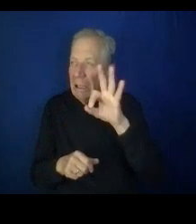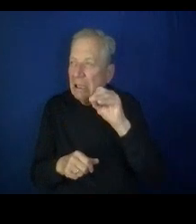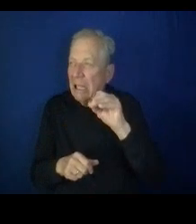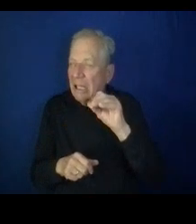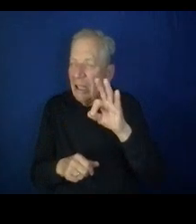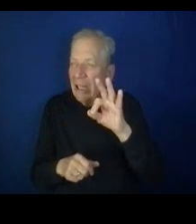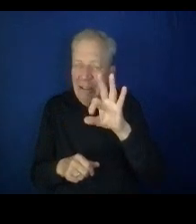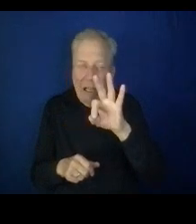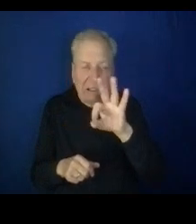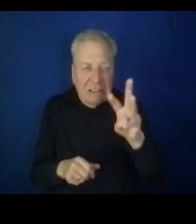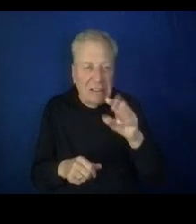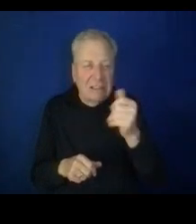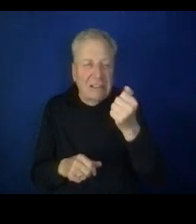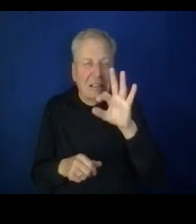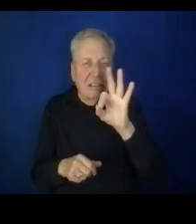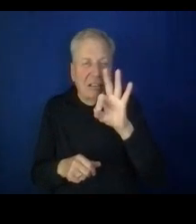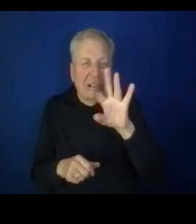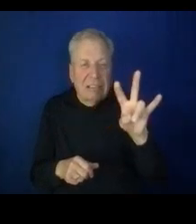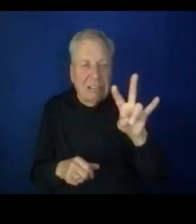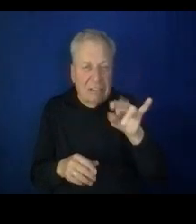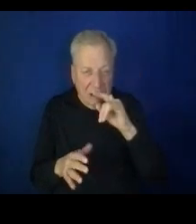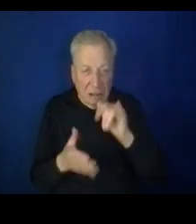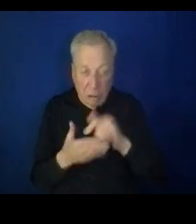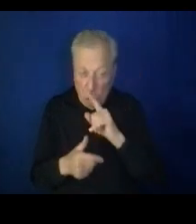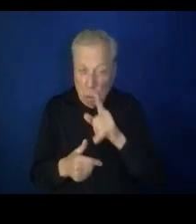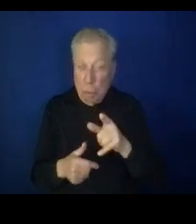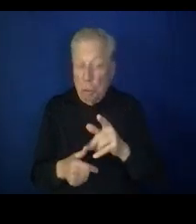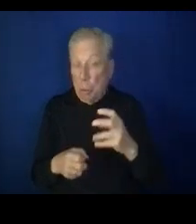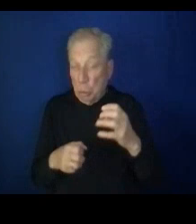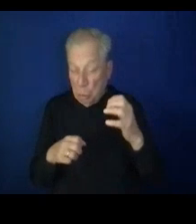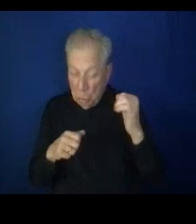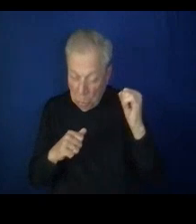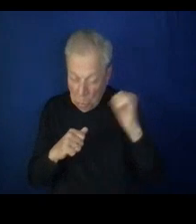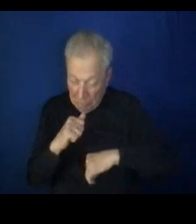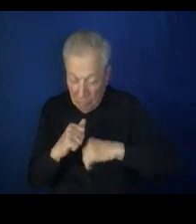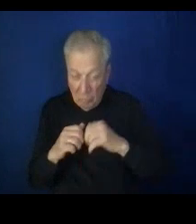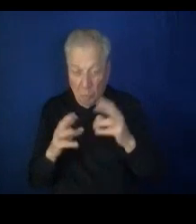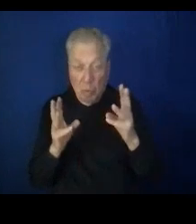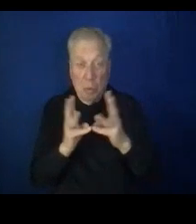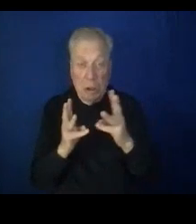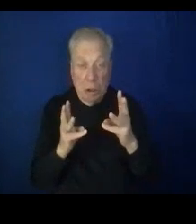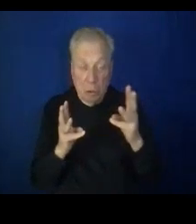96, 97, during a really intense winter, some bulls walked south.